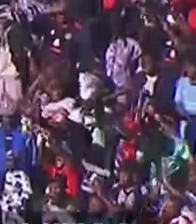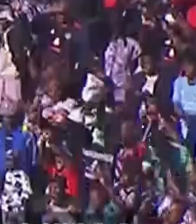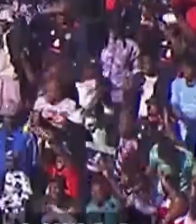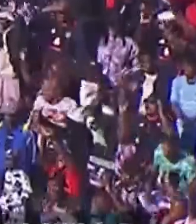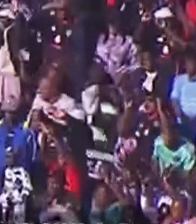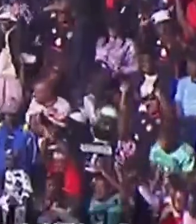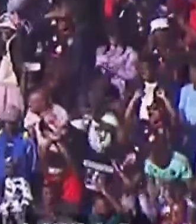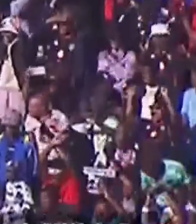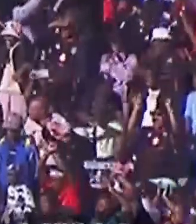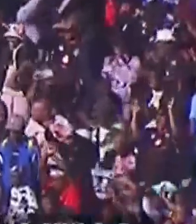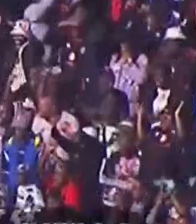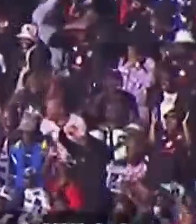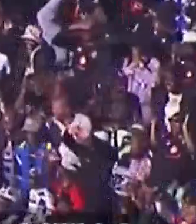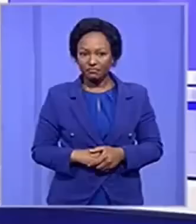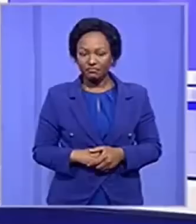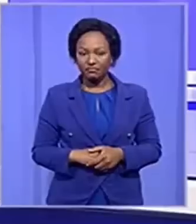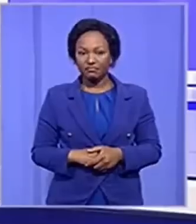Makapa.